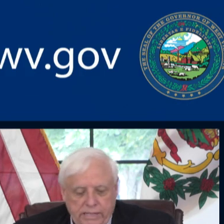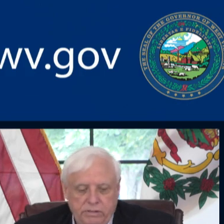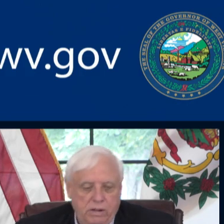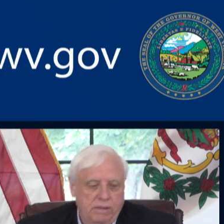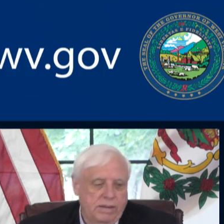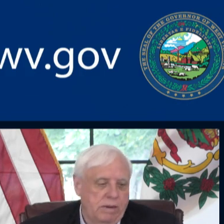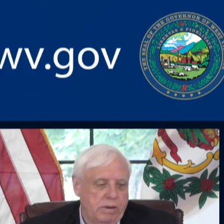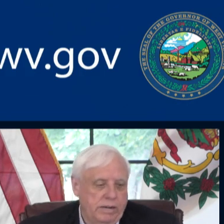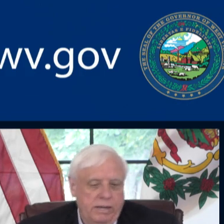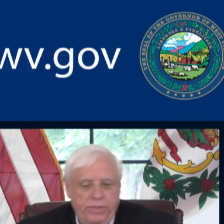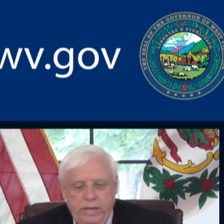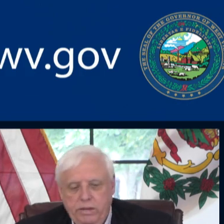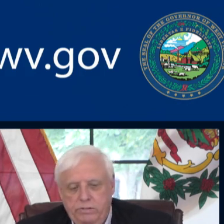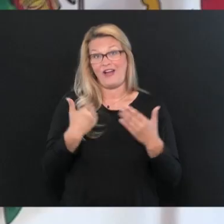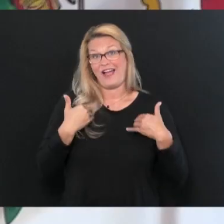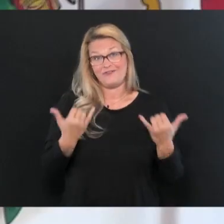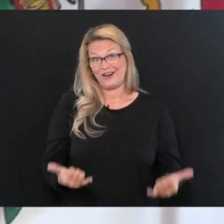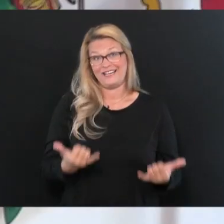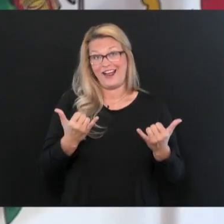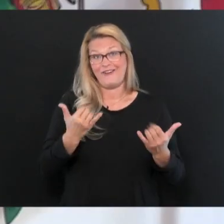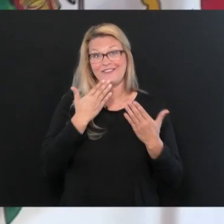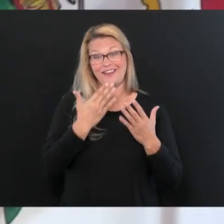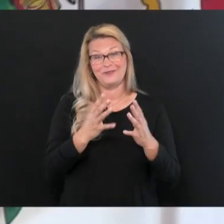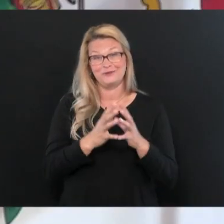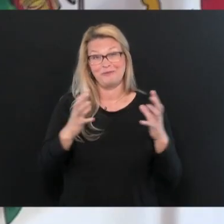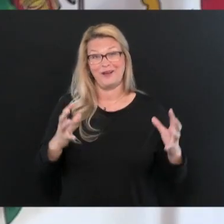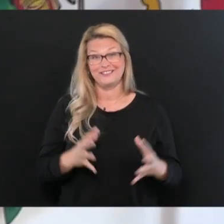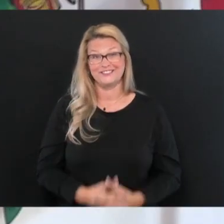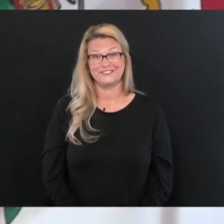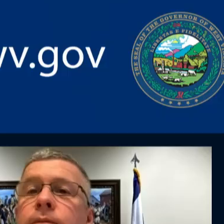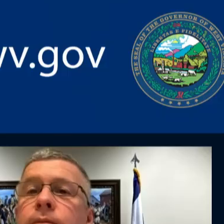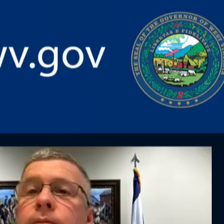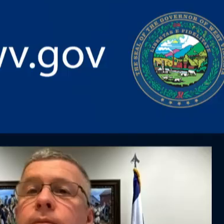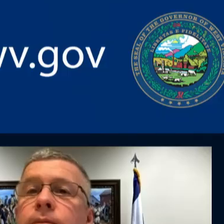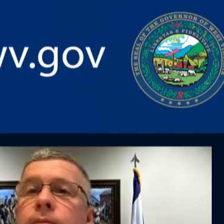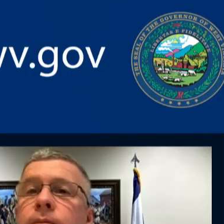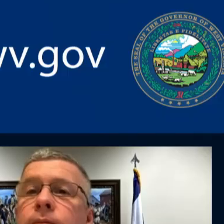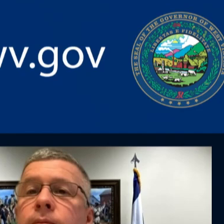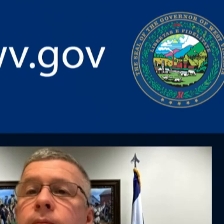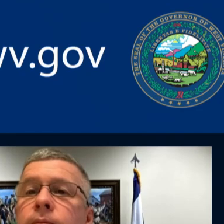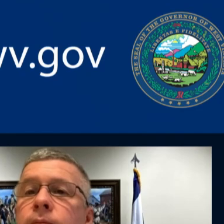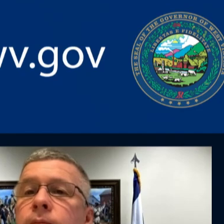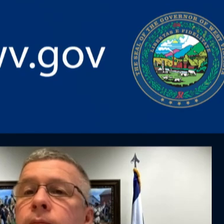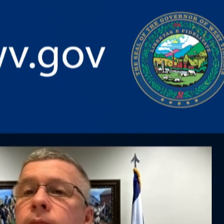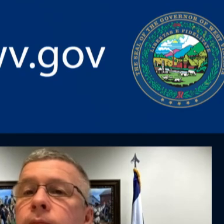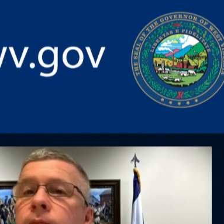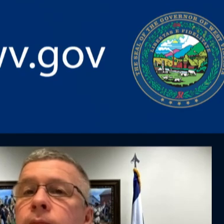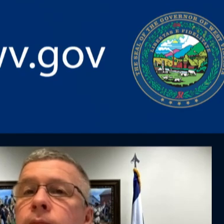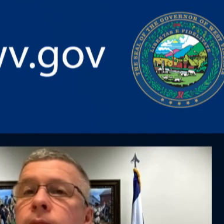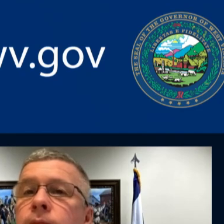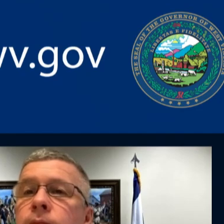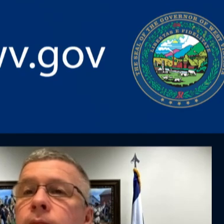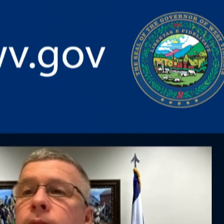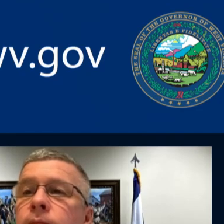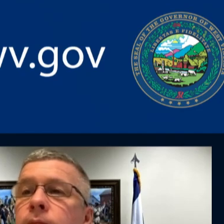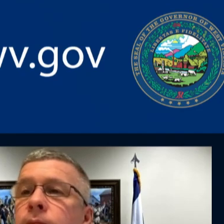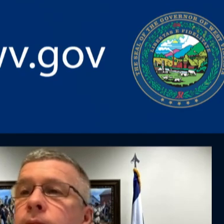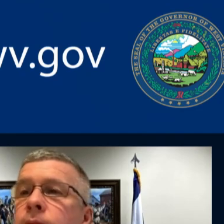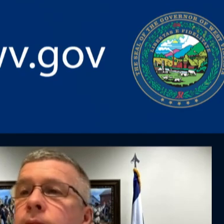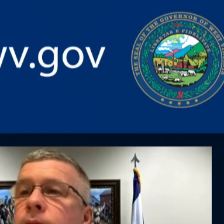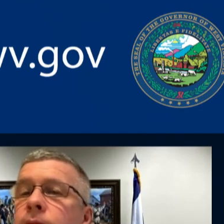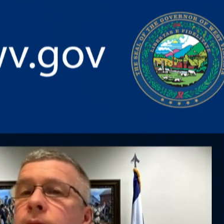really, that's all I've got right now. Thank you all so much. All right, thank you, Governor. Let's first today go to Dr. Clay Marsh, our coronavirus